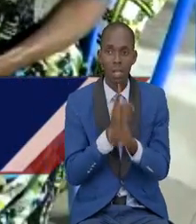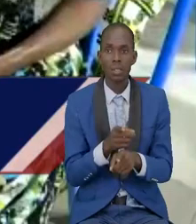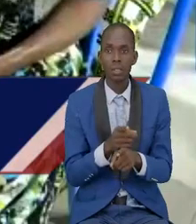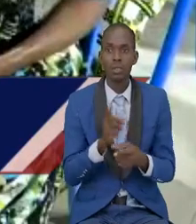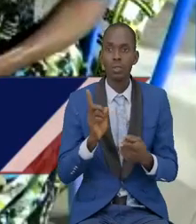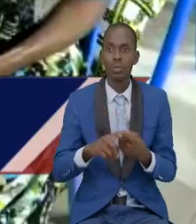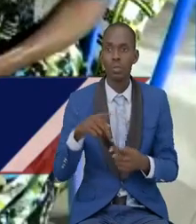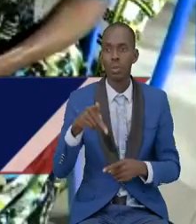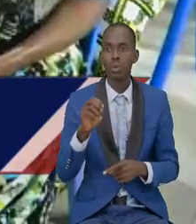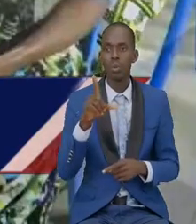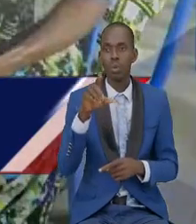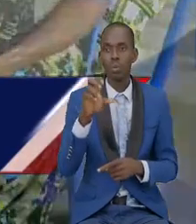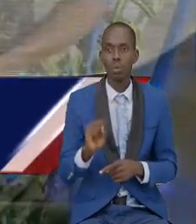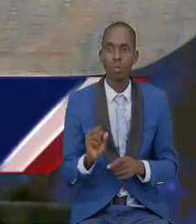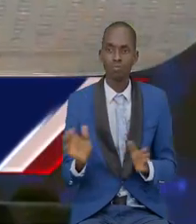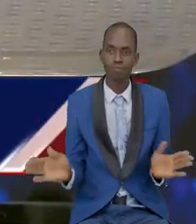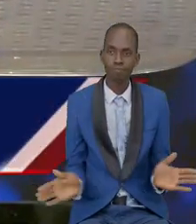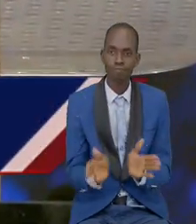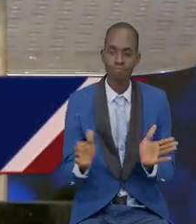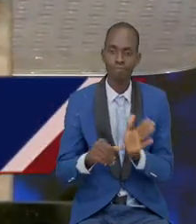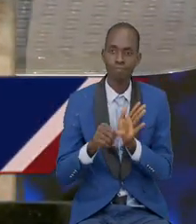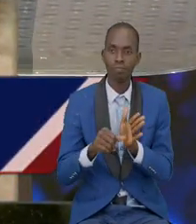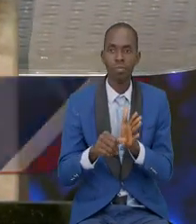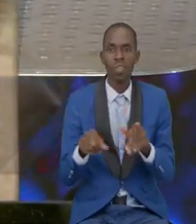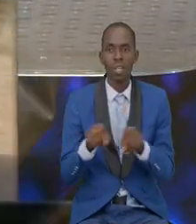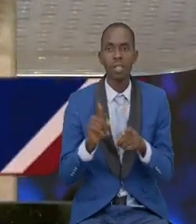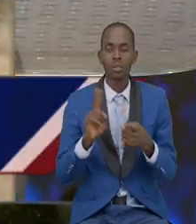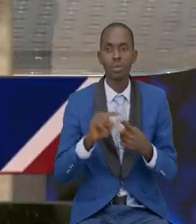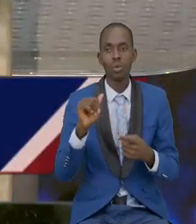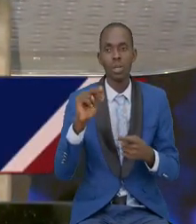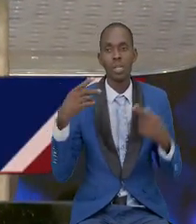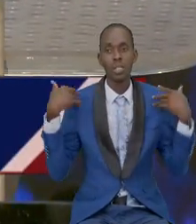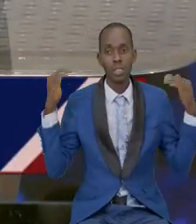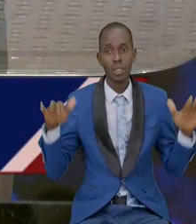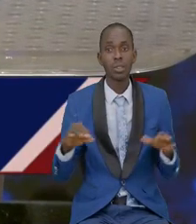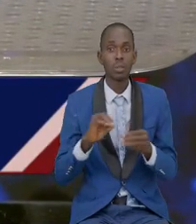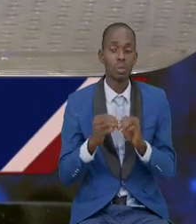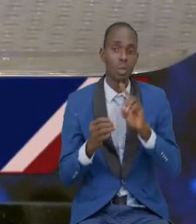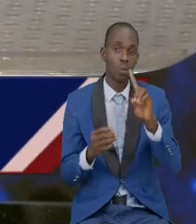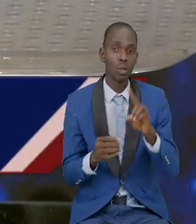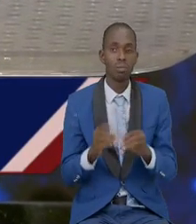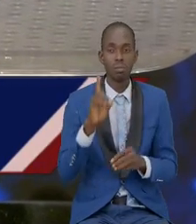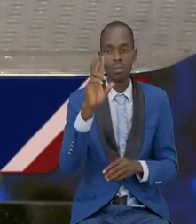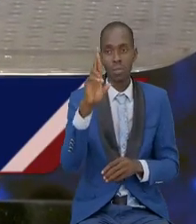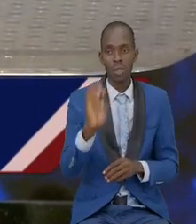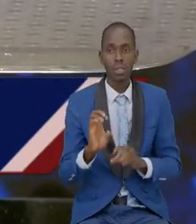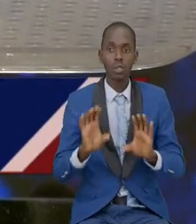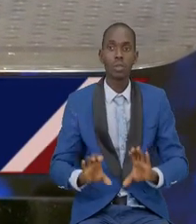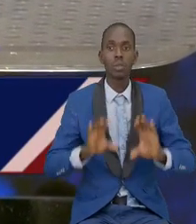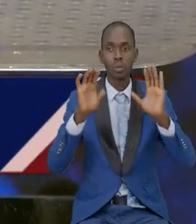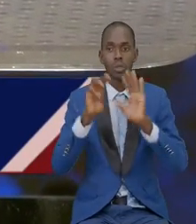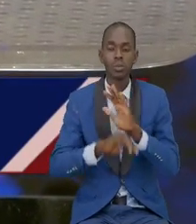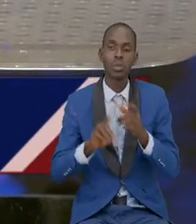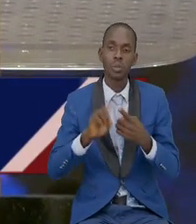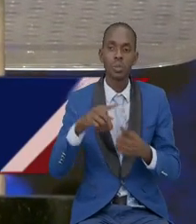as to an angel. Look at number one there. Number one, recommitment to Paul's pattern